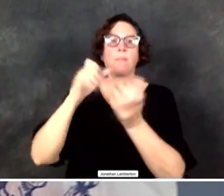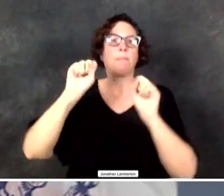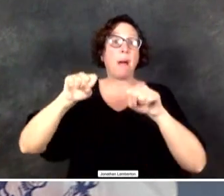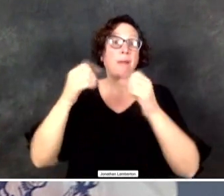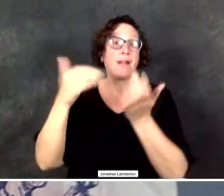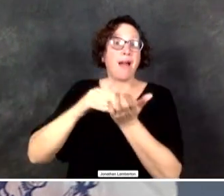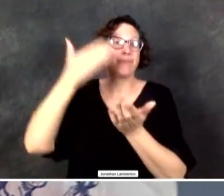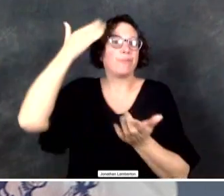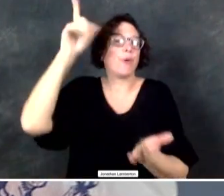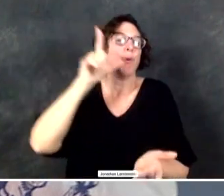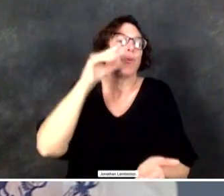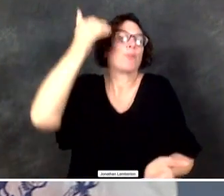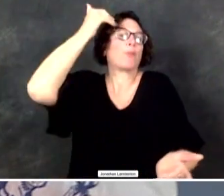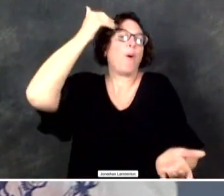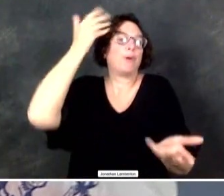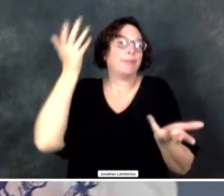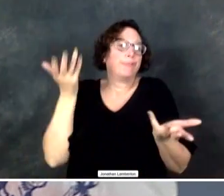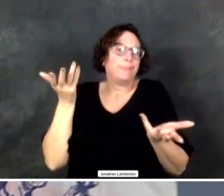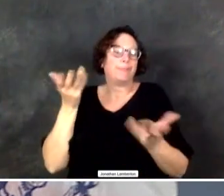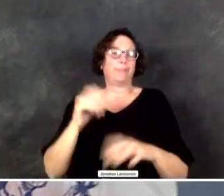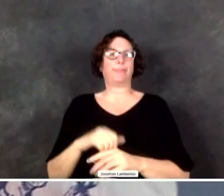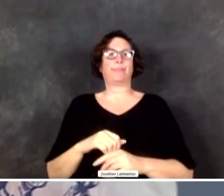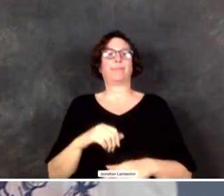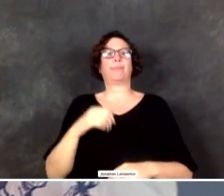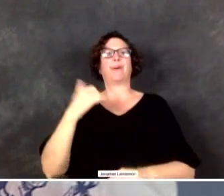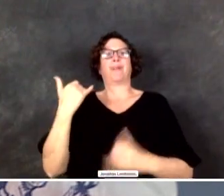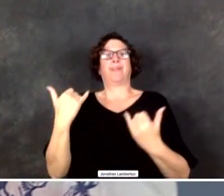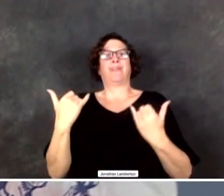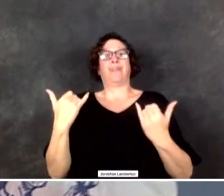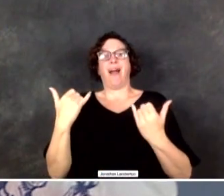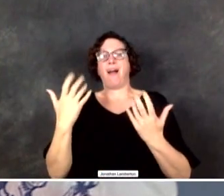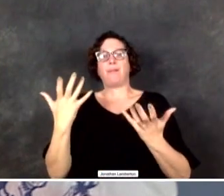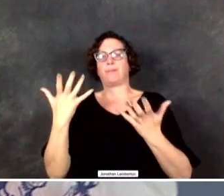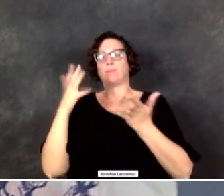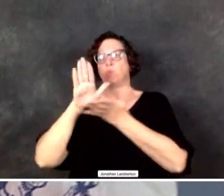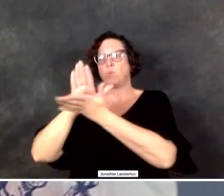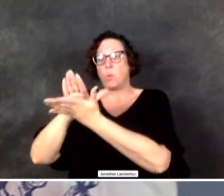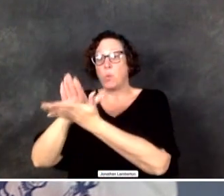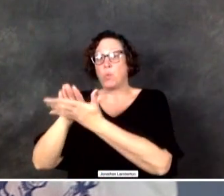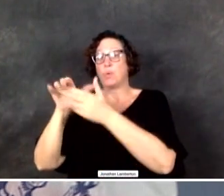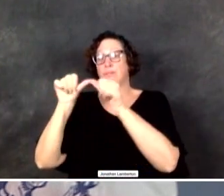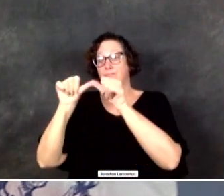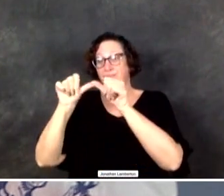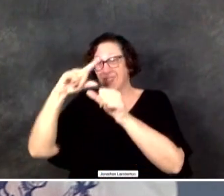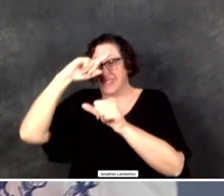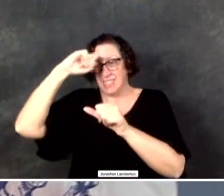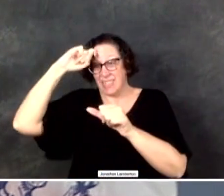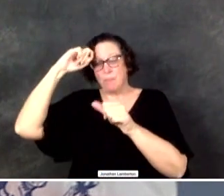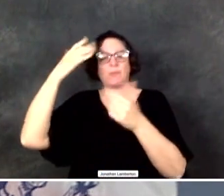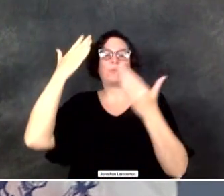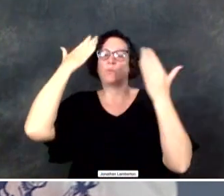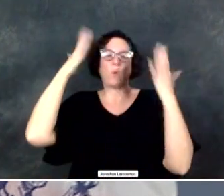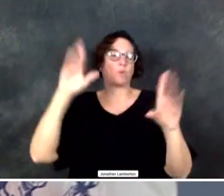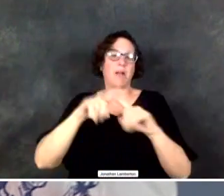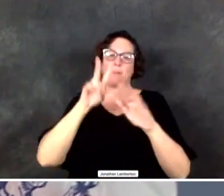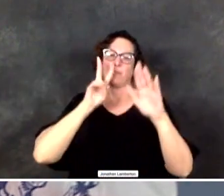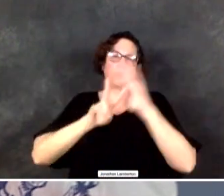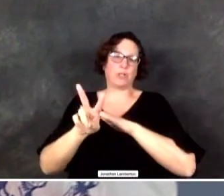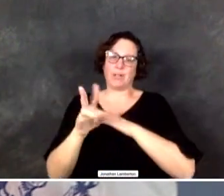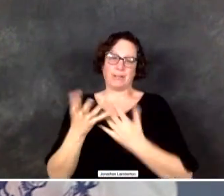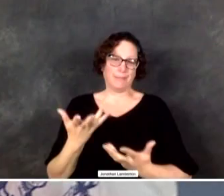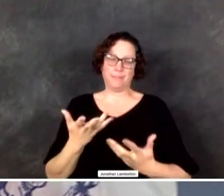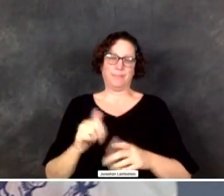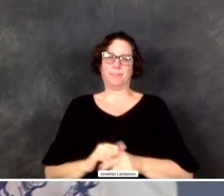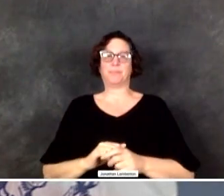it's hard to know for sure. It's hard to see summer programming until we have a lot more